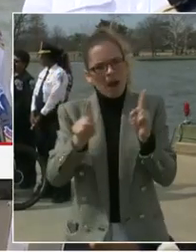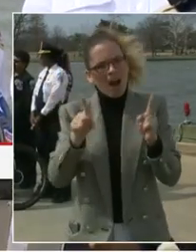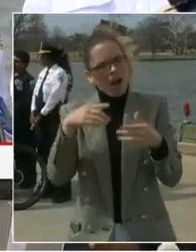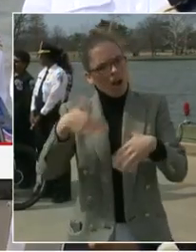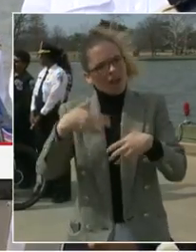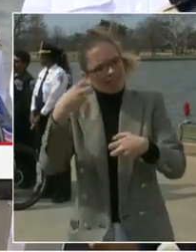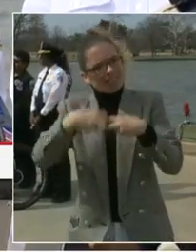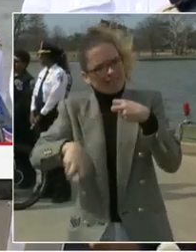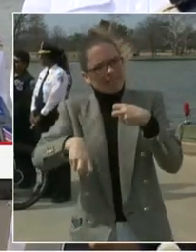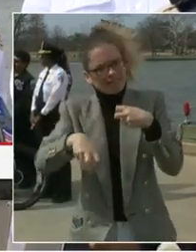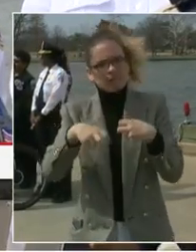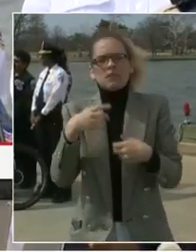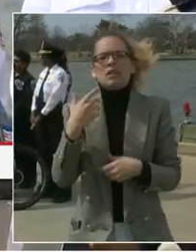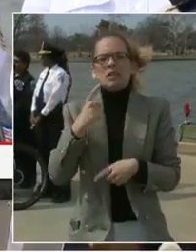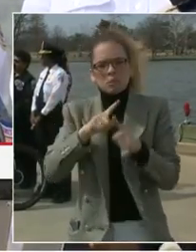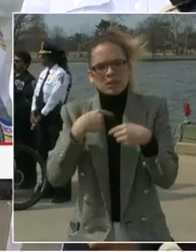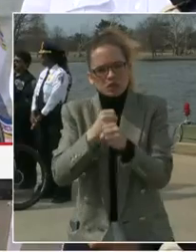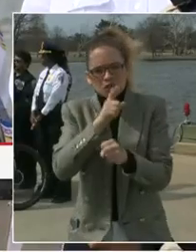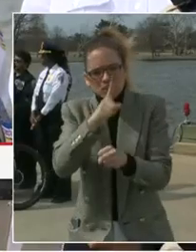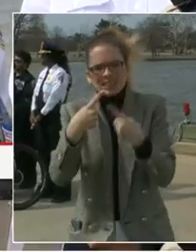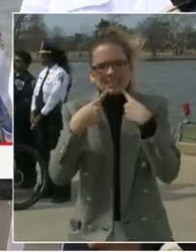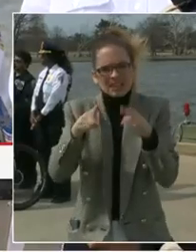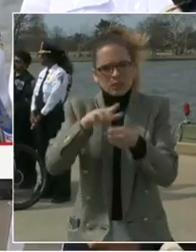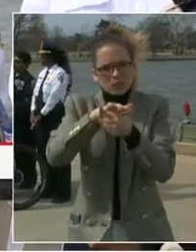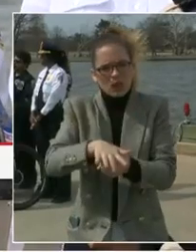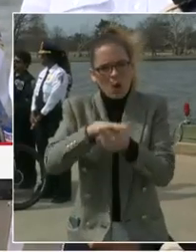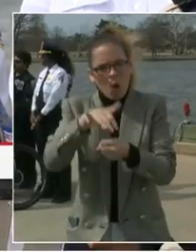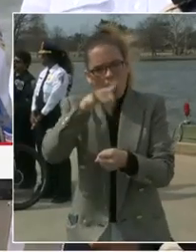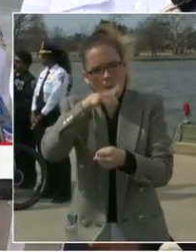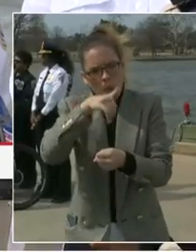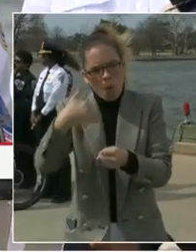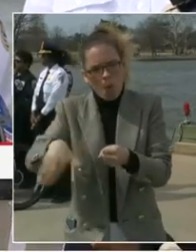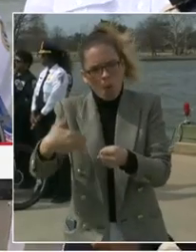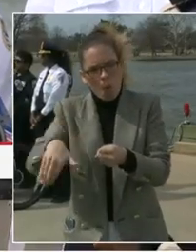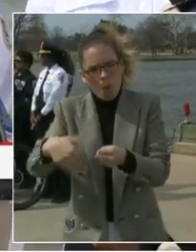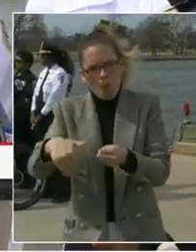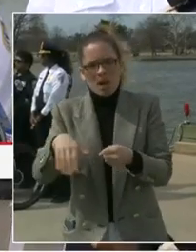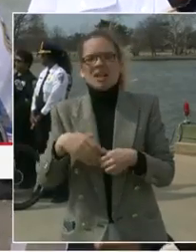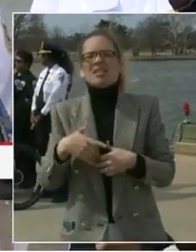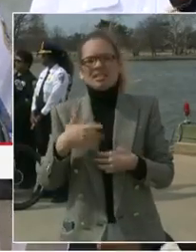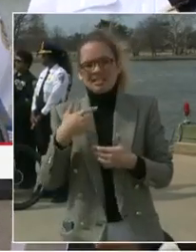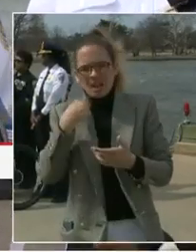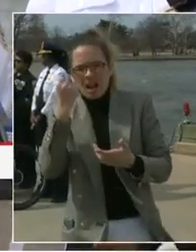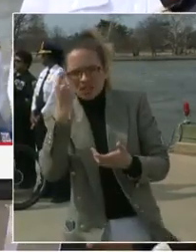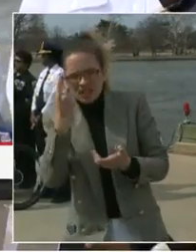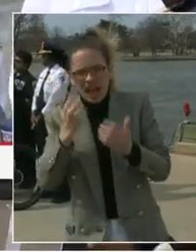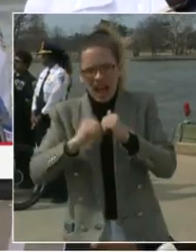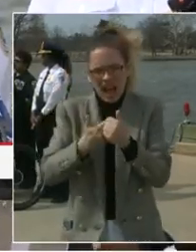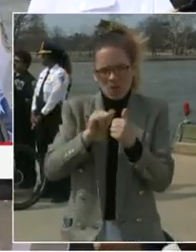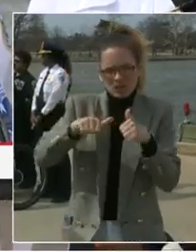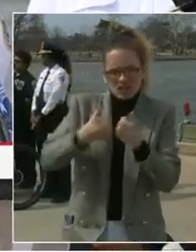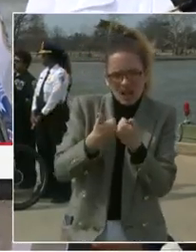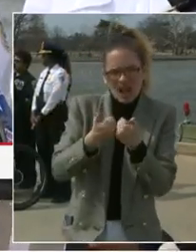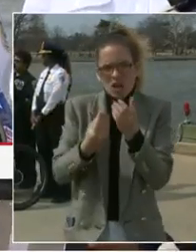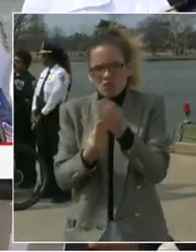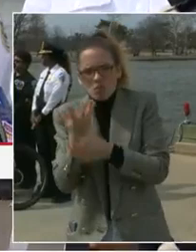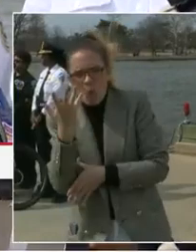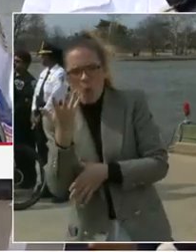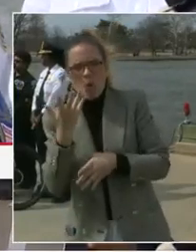and be successful, and the pressure was real. I realized it was okay to be challenged and uncomfortable at times. That's how we grow. My career was starting to take off